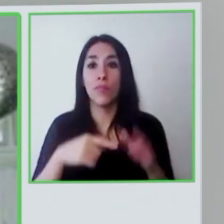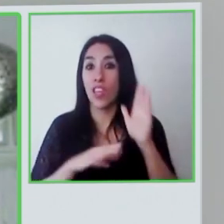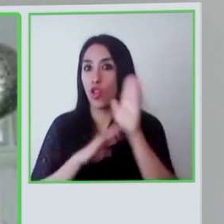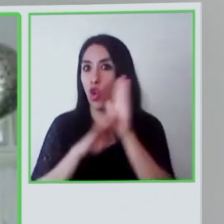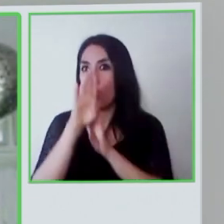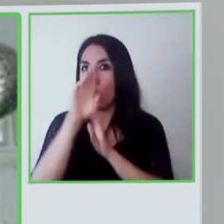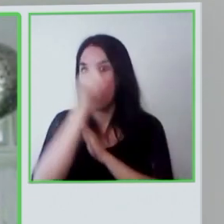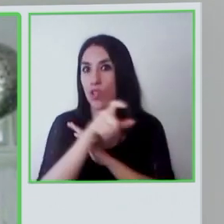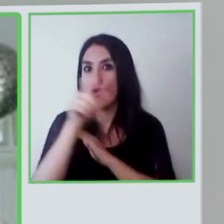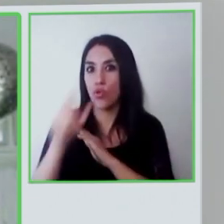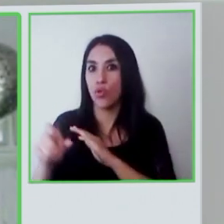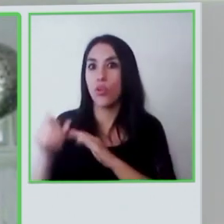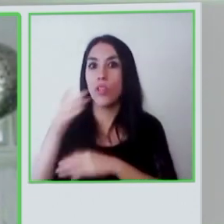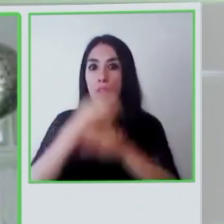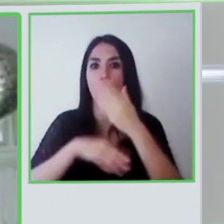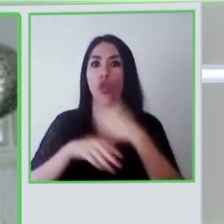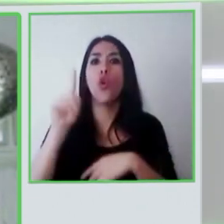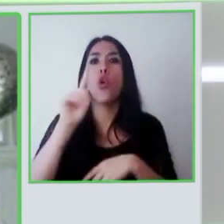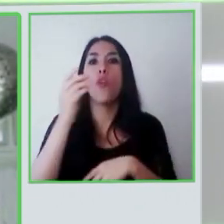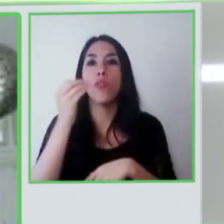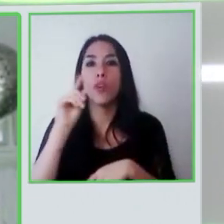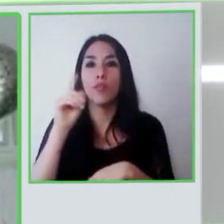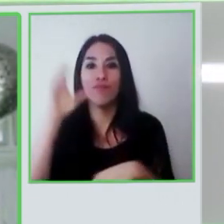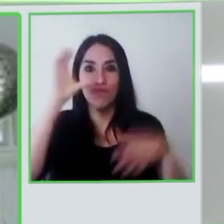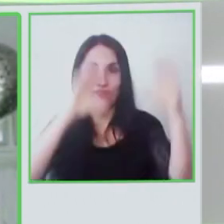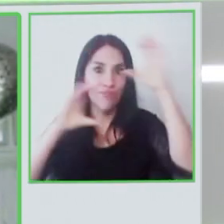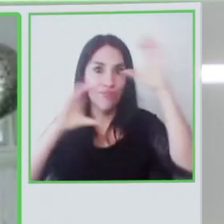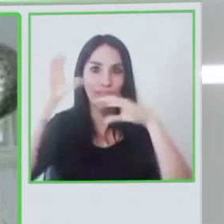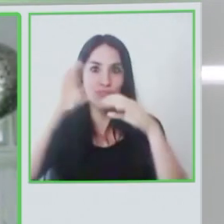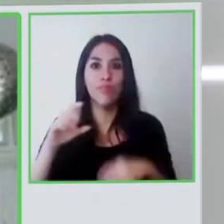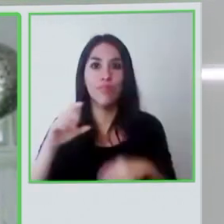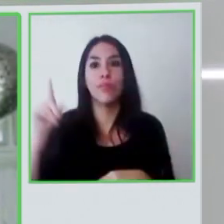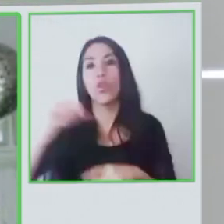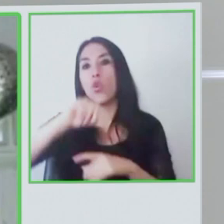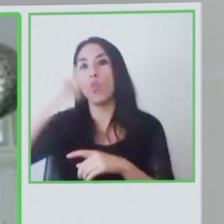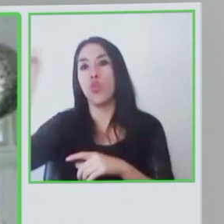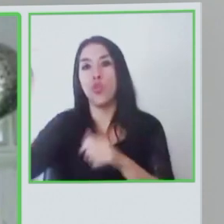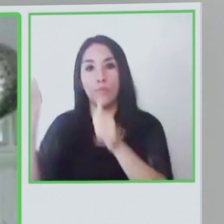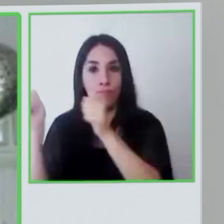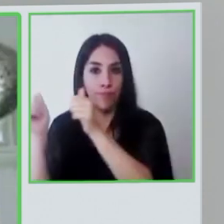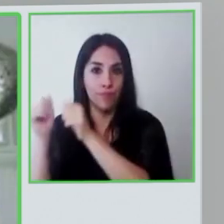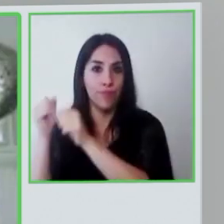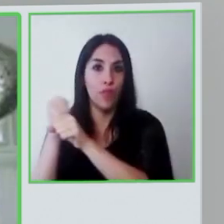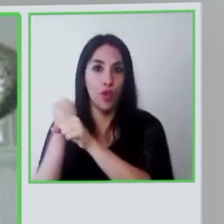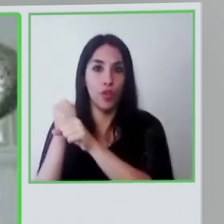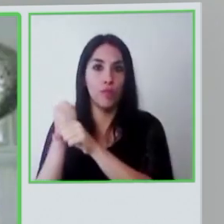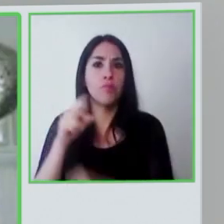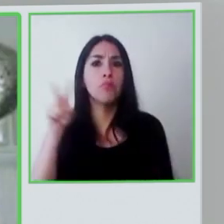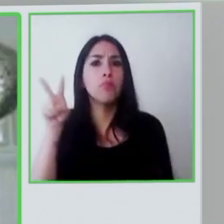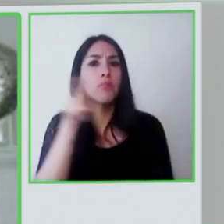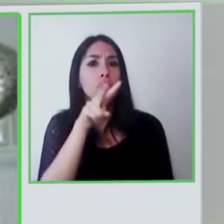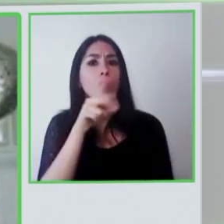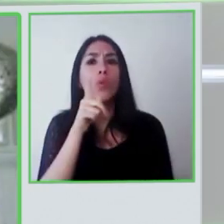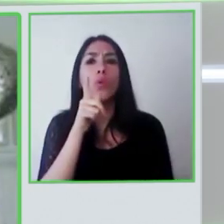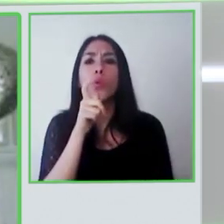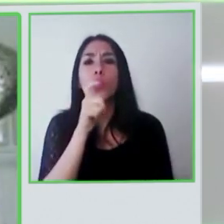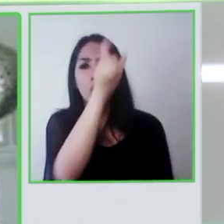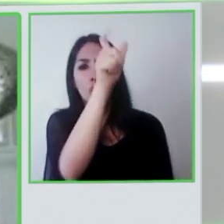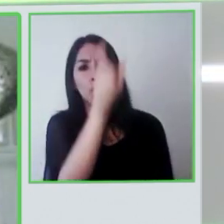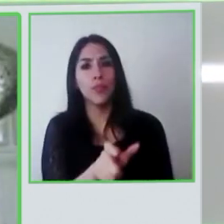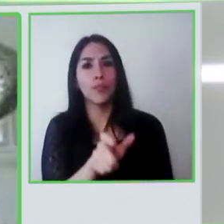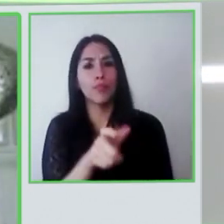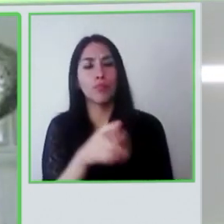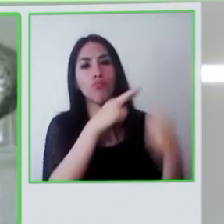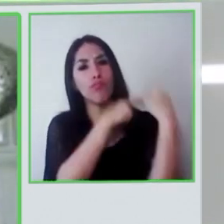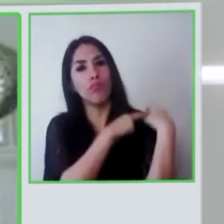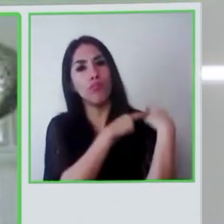some specific investment for people with disability in relationship with other colleagues to see who